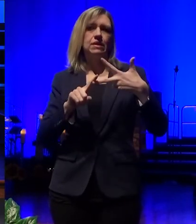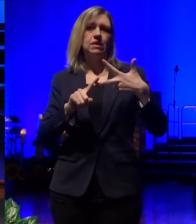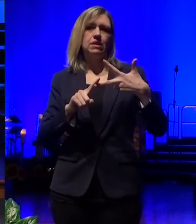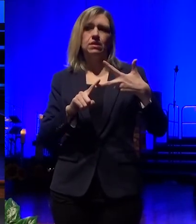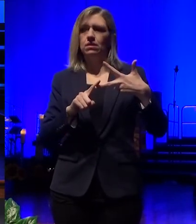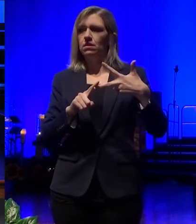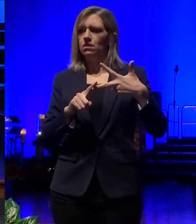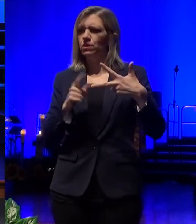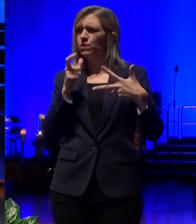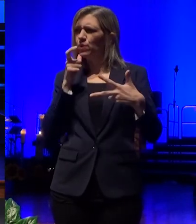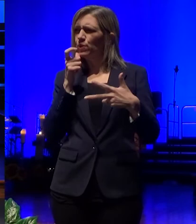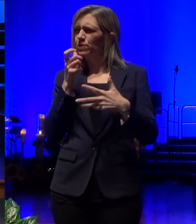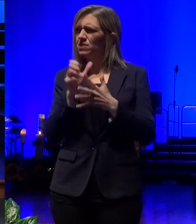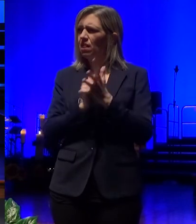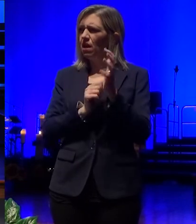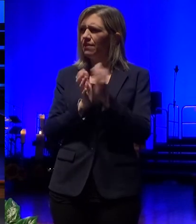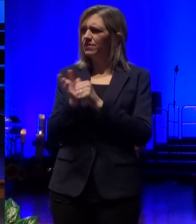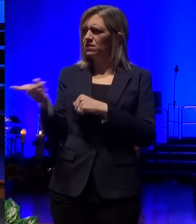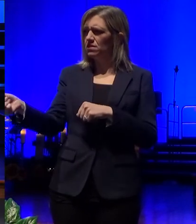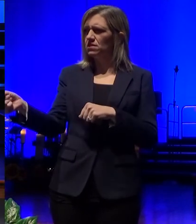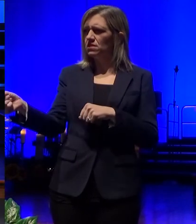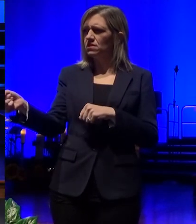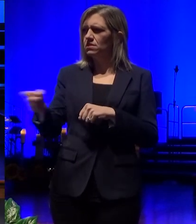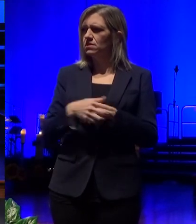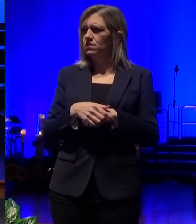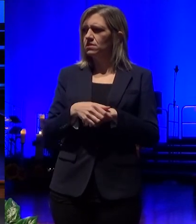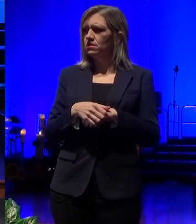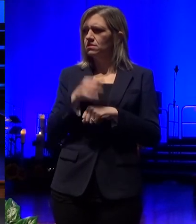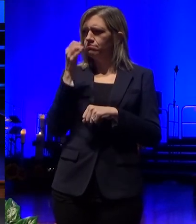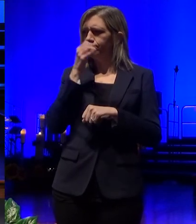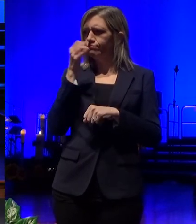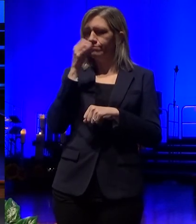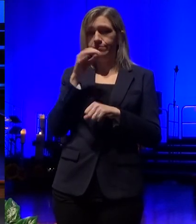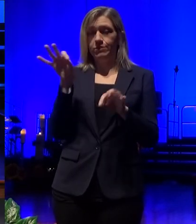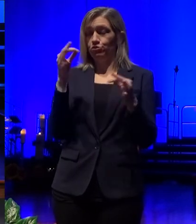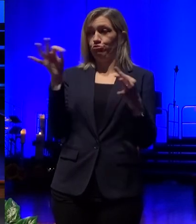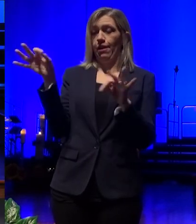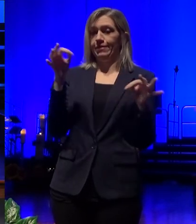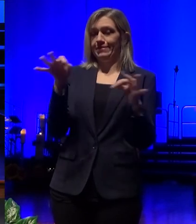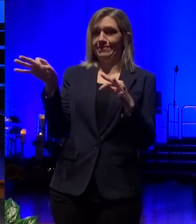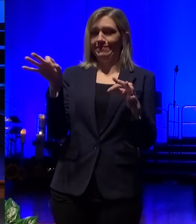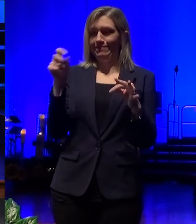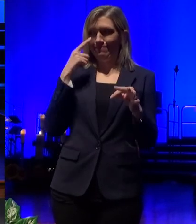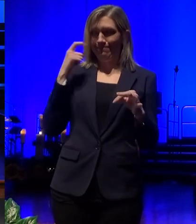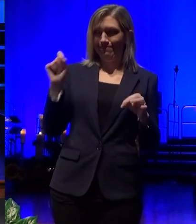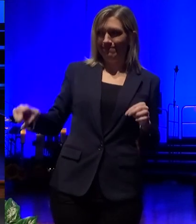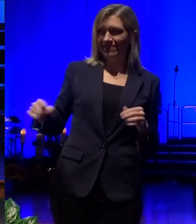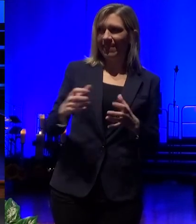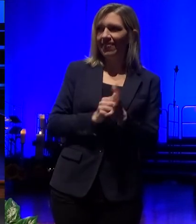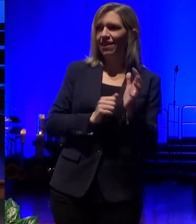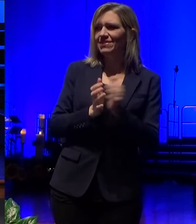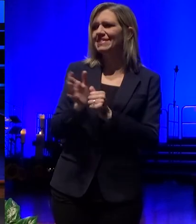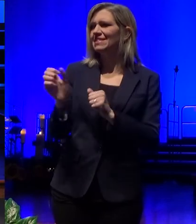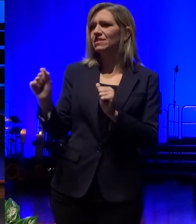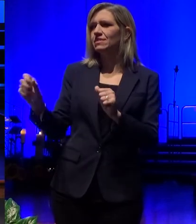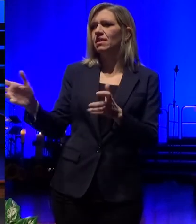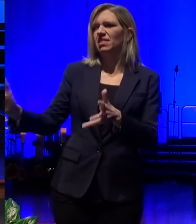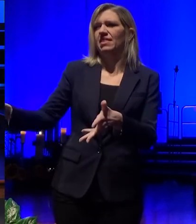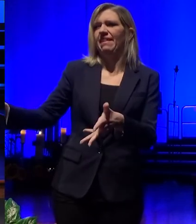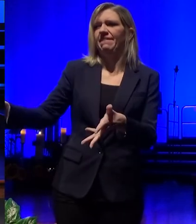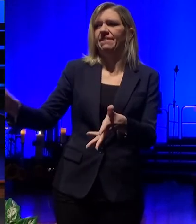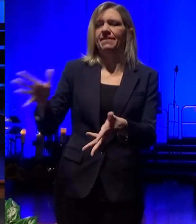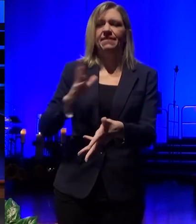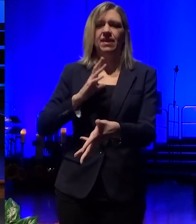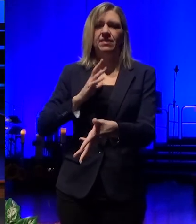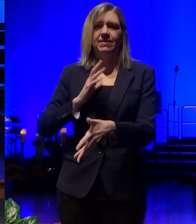transformation. Whose gloves are those? Wow, okay, they're very distracting, aren't they? No, it's all right. You can keep